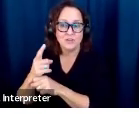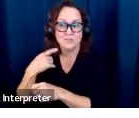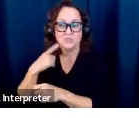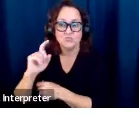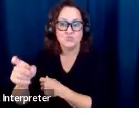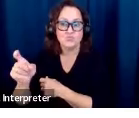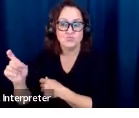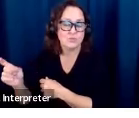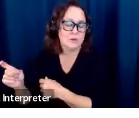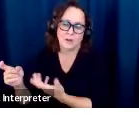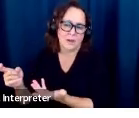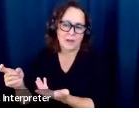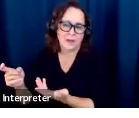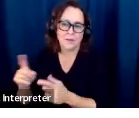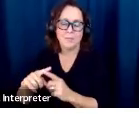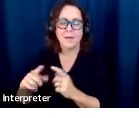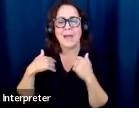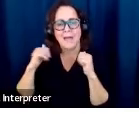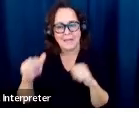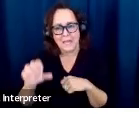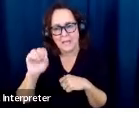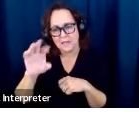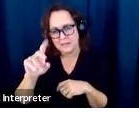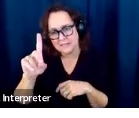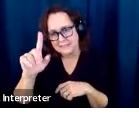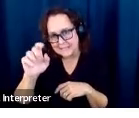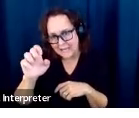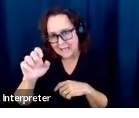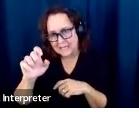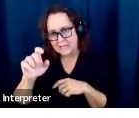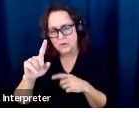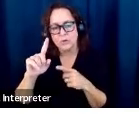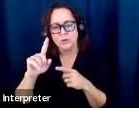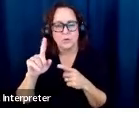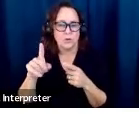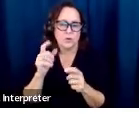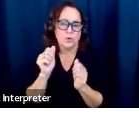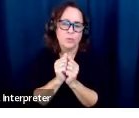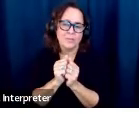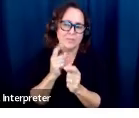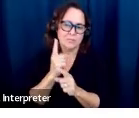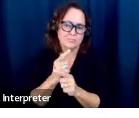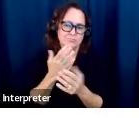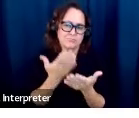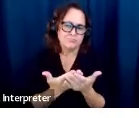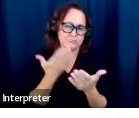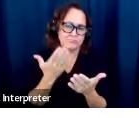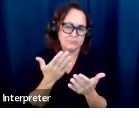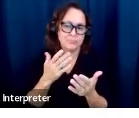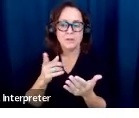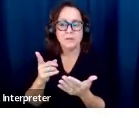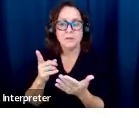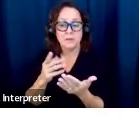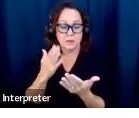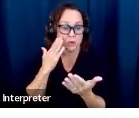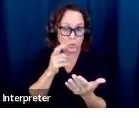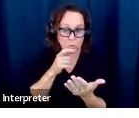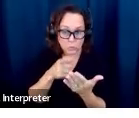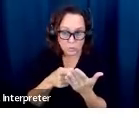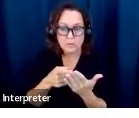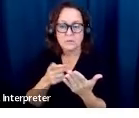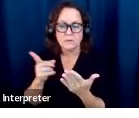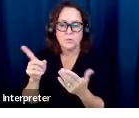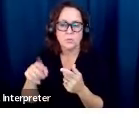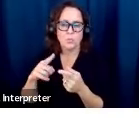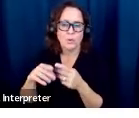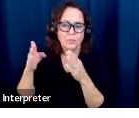So we can give you the date that someone, with proper documentation, right, when that person went on the wait list. And the